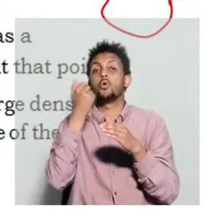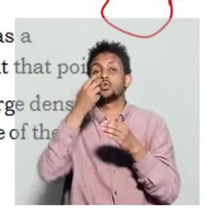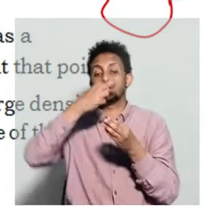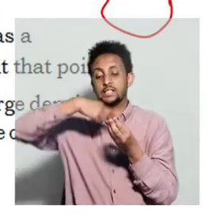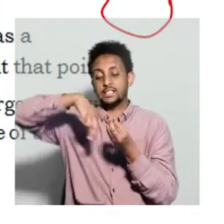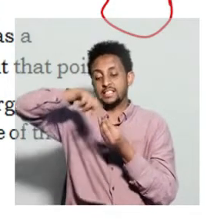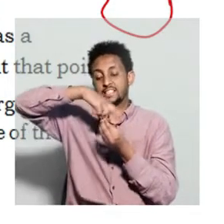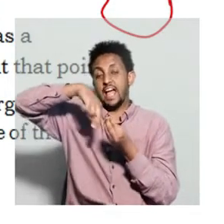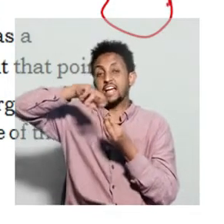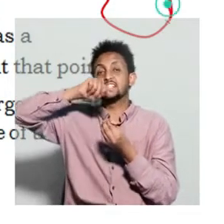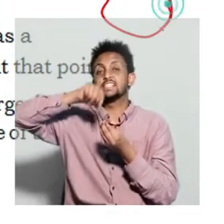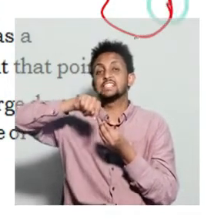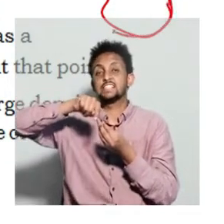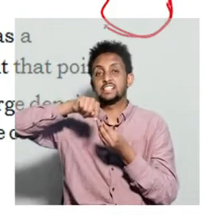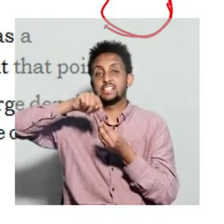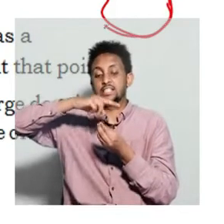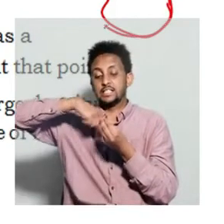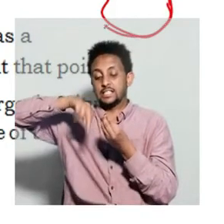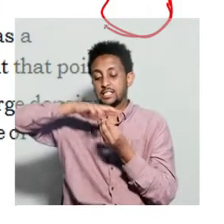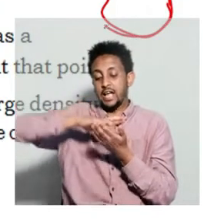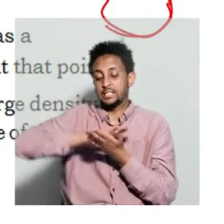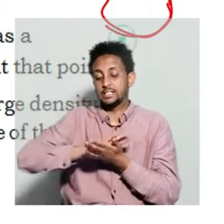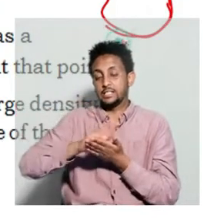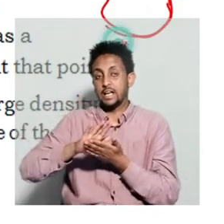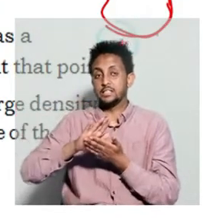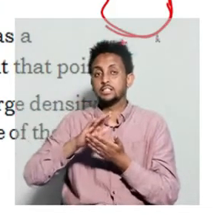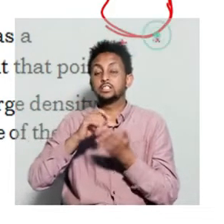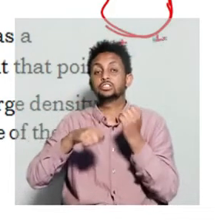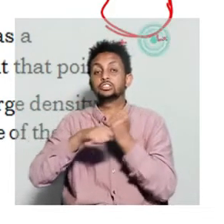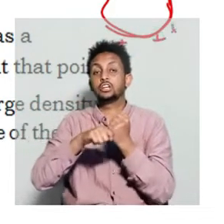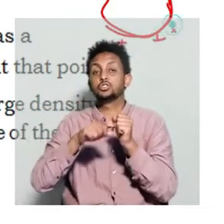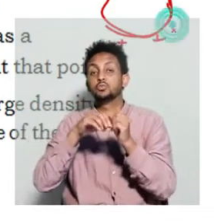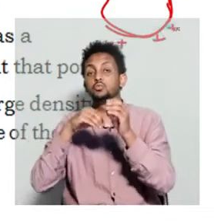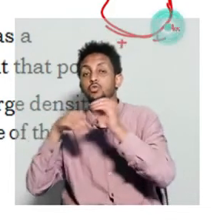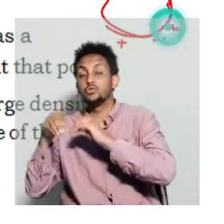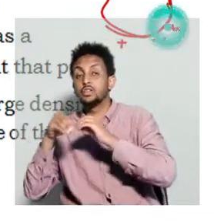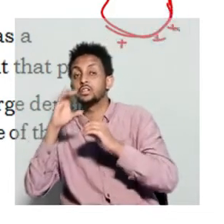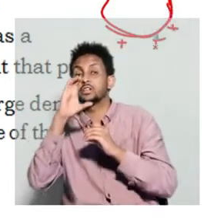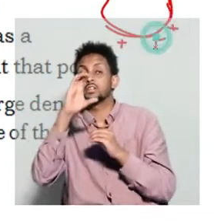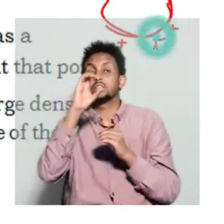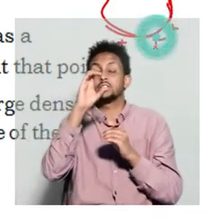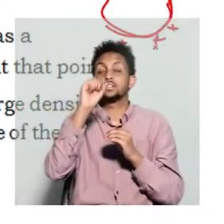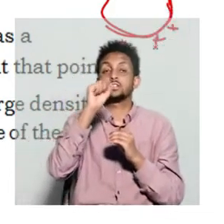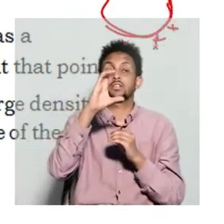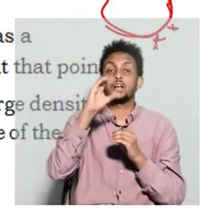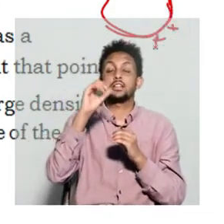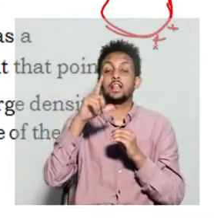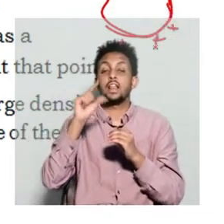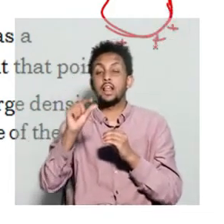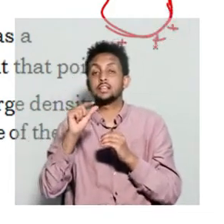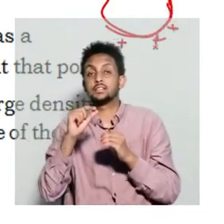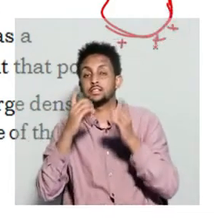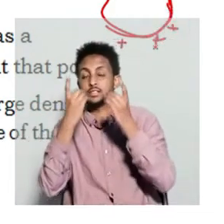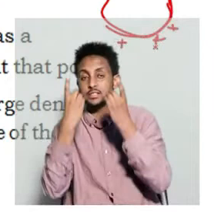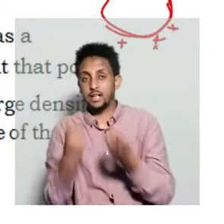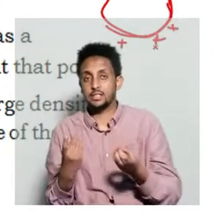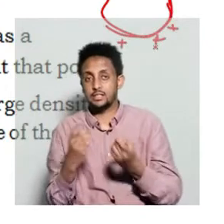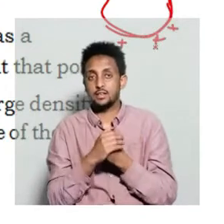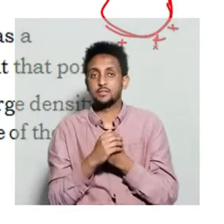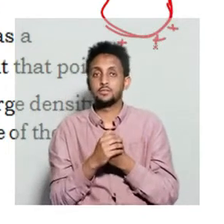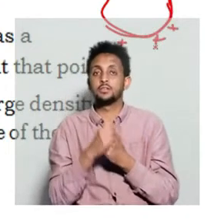here. But for a smoother edge, the charges are moving, scattering less denser. This is the property